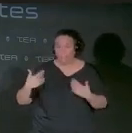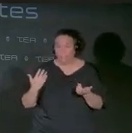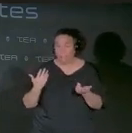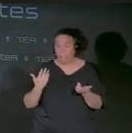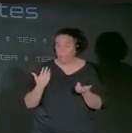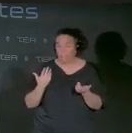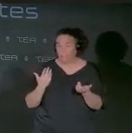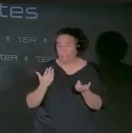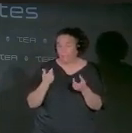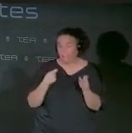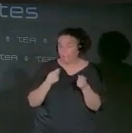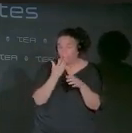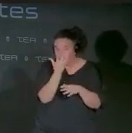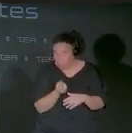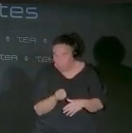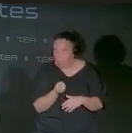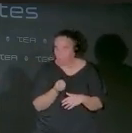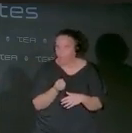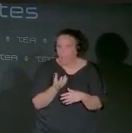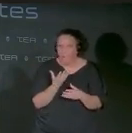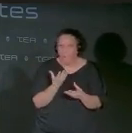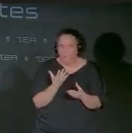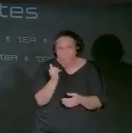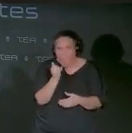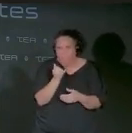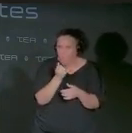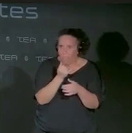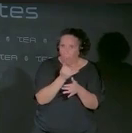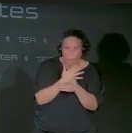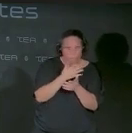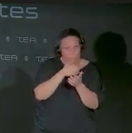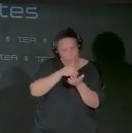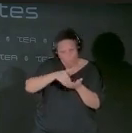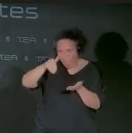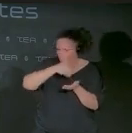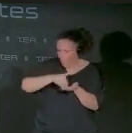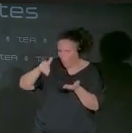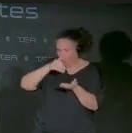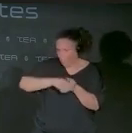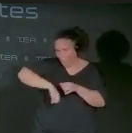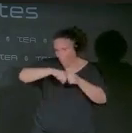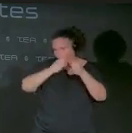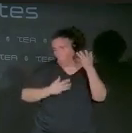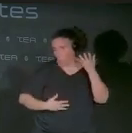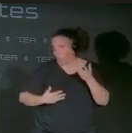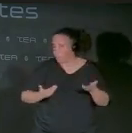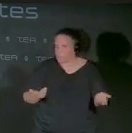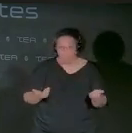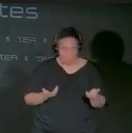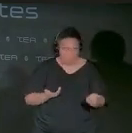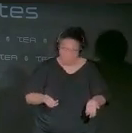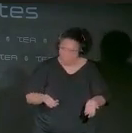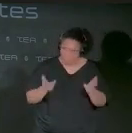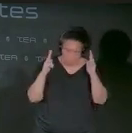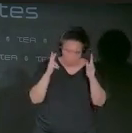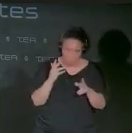But so that's one issue with it. The other issue is if we use the generative AIs to